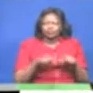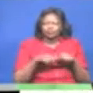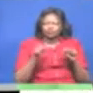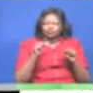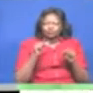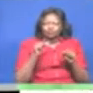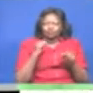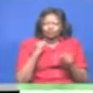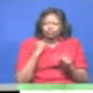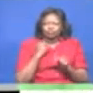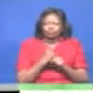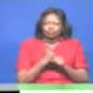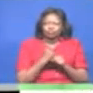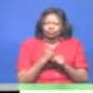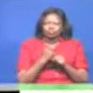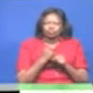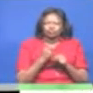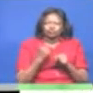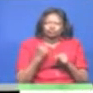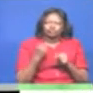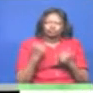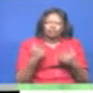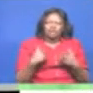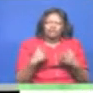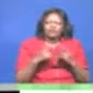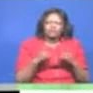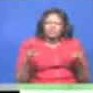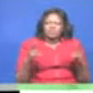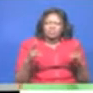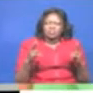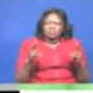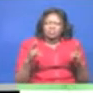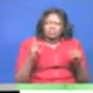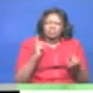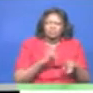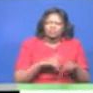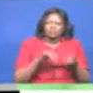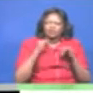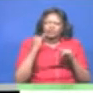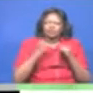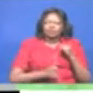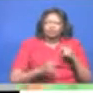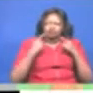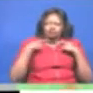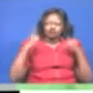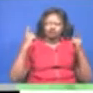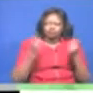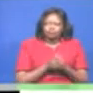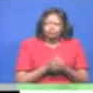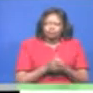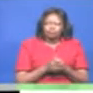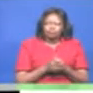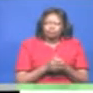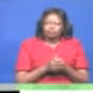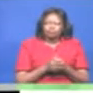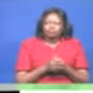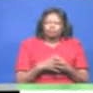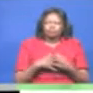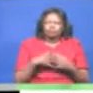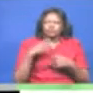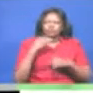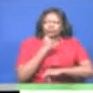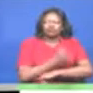exercise peace and restraint as we await the final declaration by the body that is officially mandated